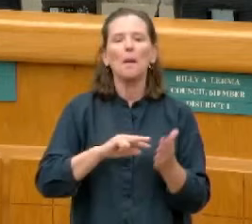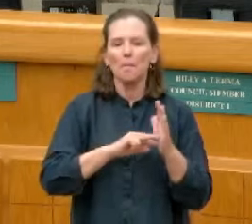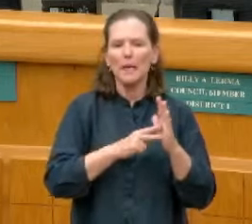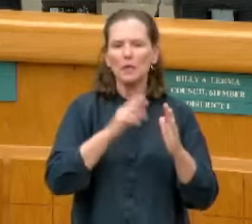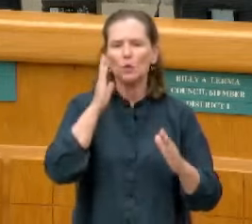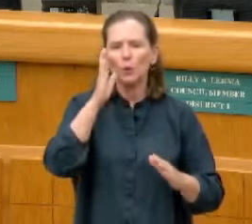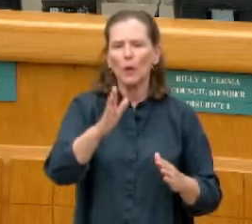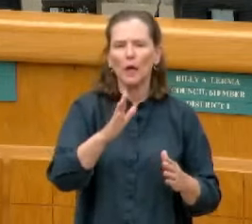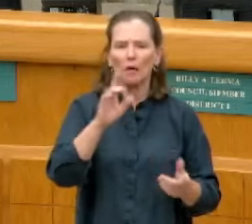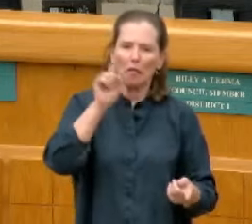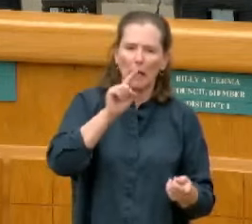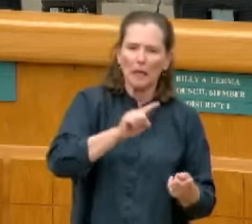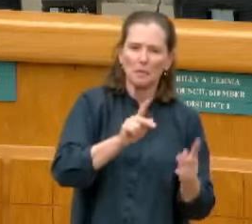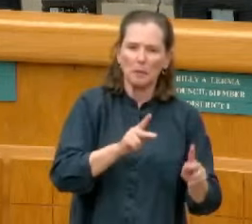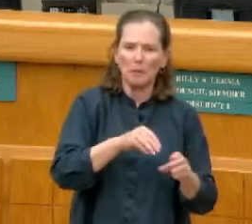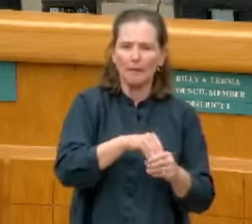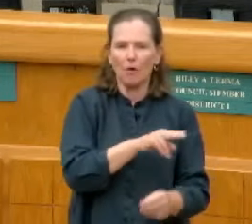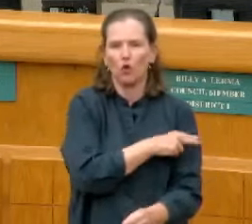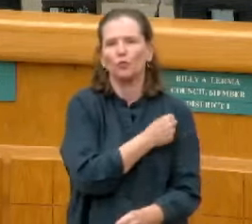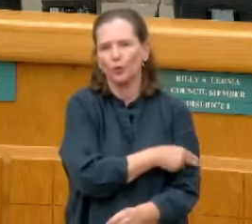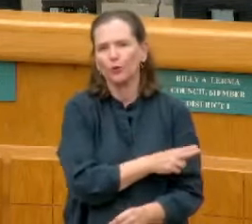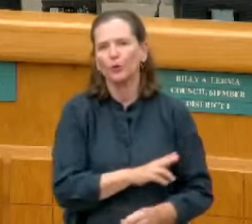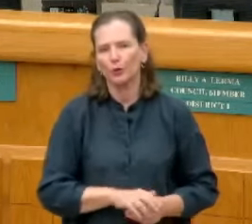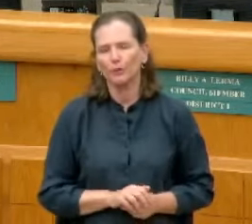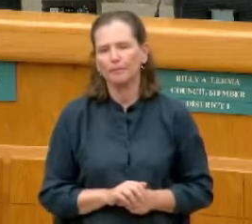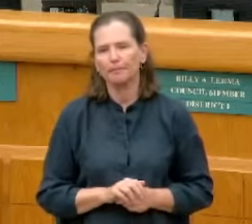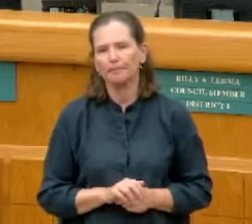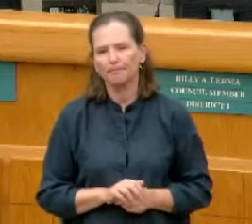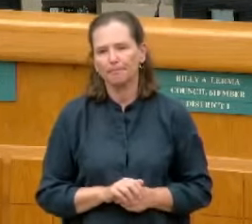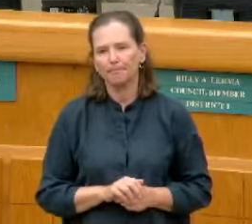to go down here. Next slide.